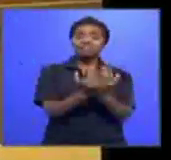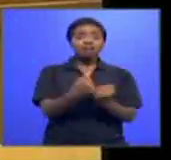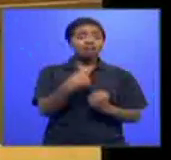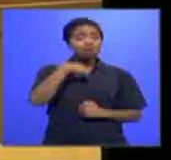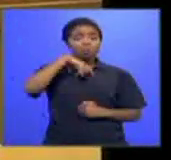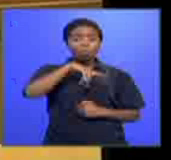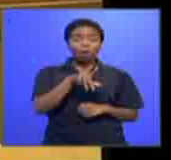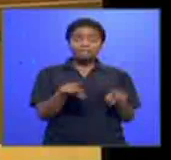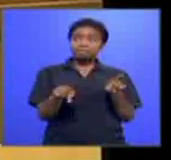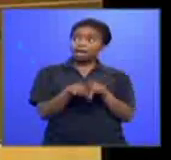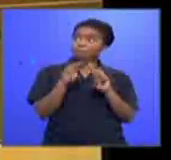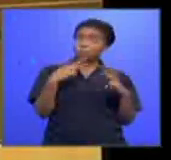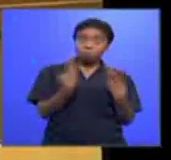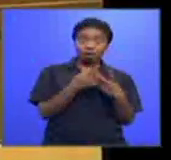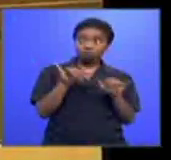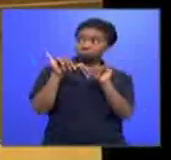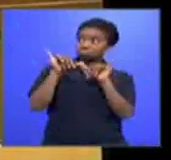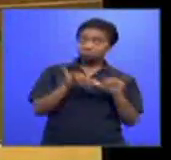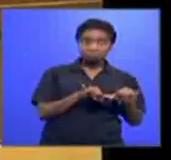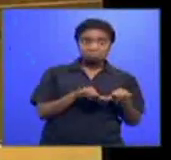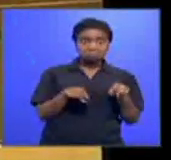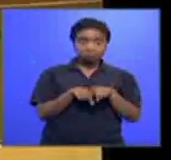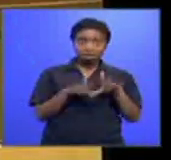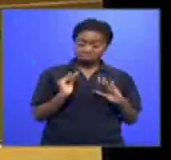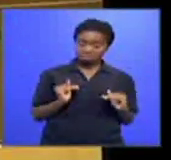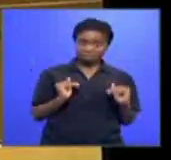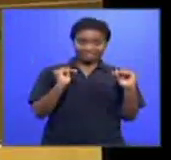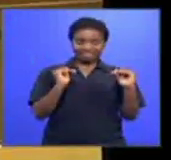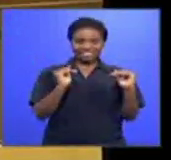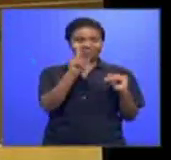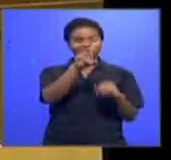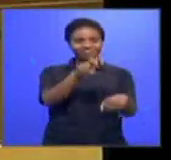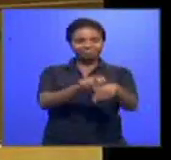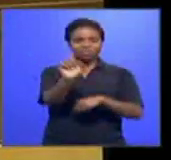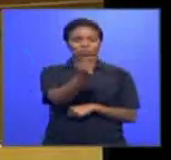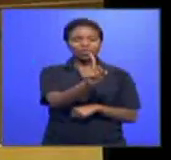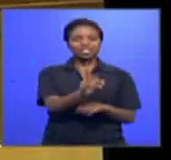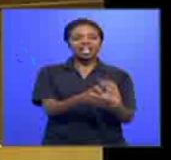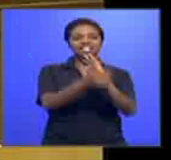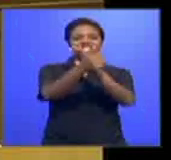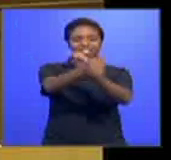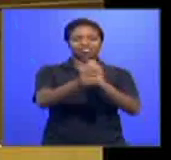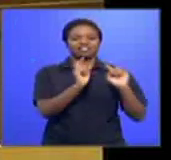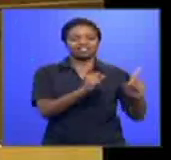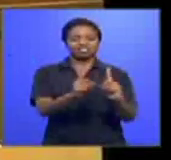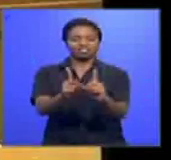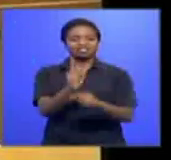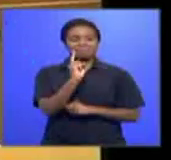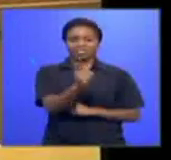attracting, motivating, and retaining skilled teachers.